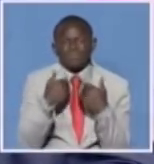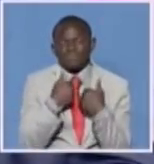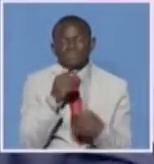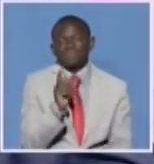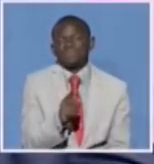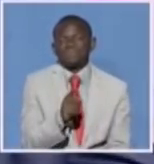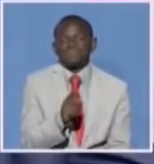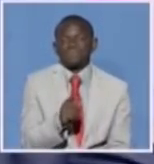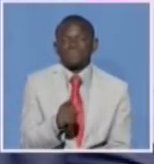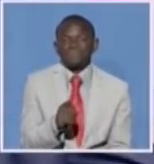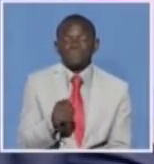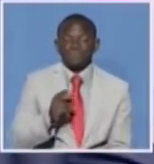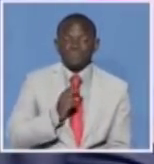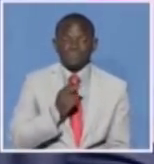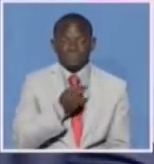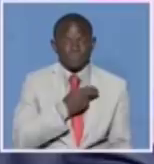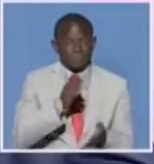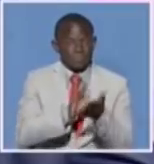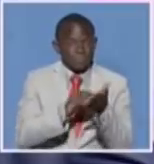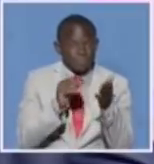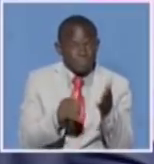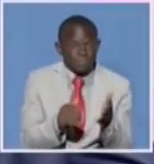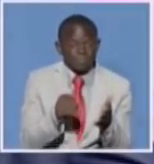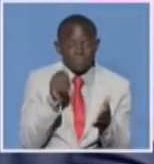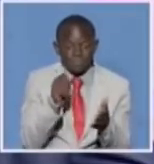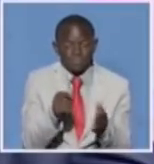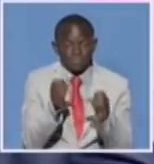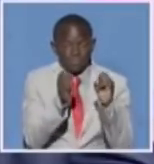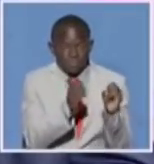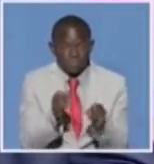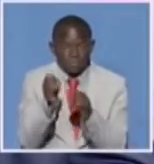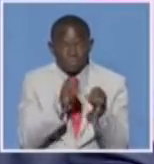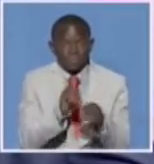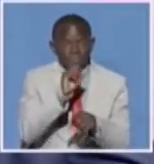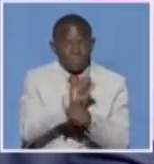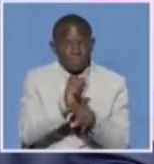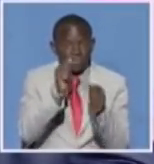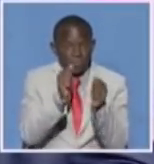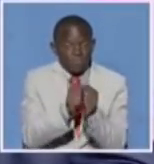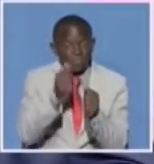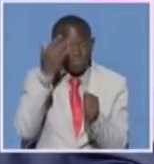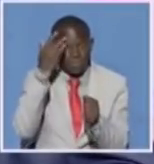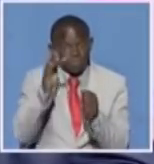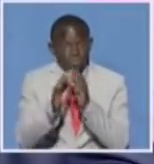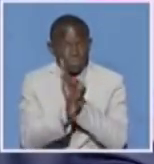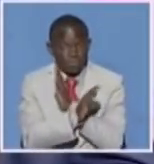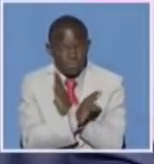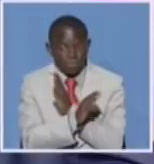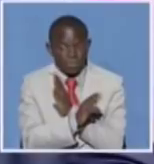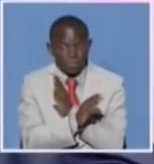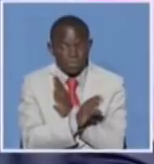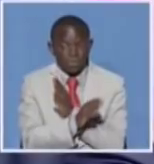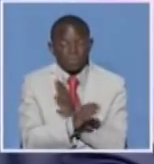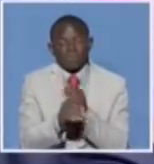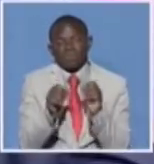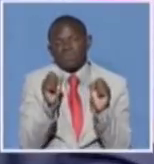introducing and implementing this measure, whilst working with Smart Zambia, we will be able to mitigate a